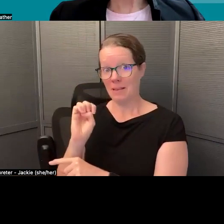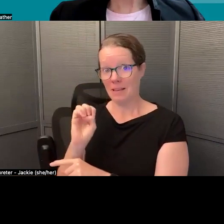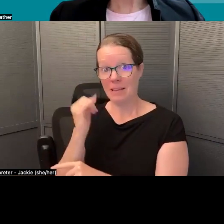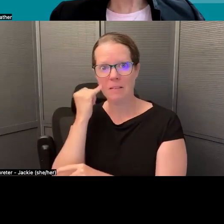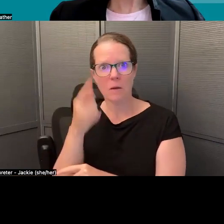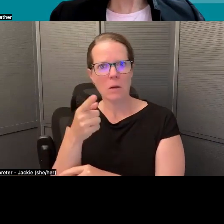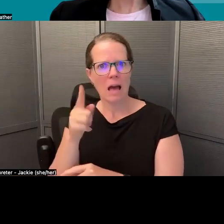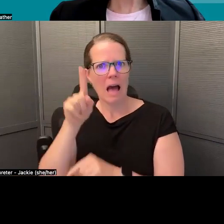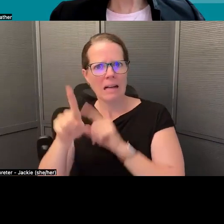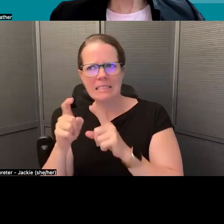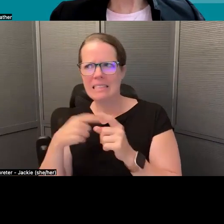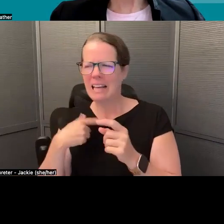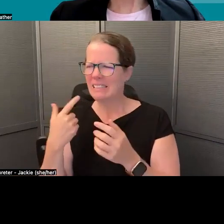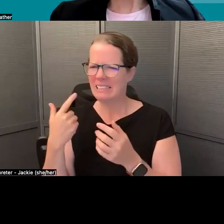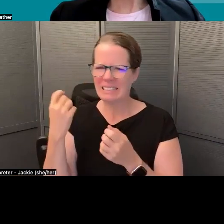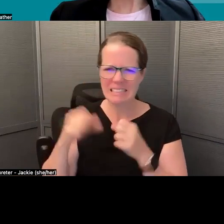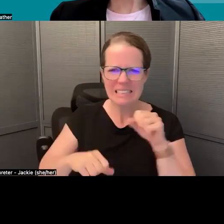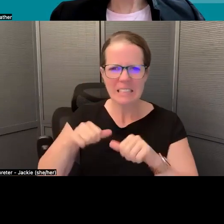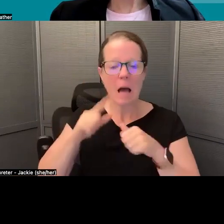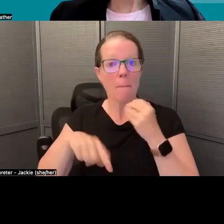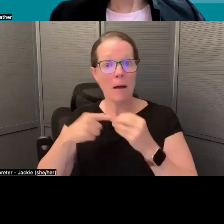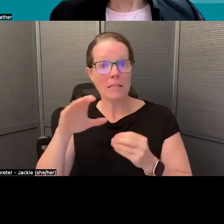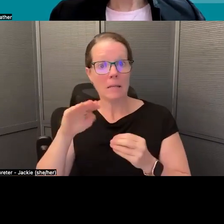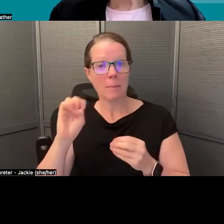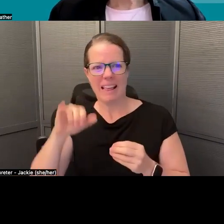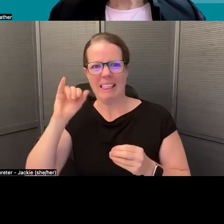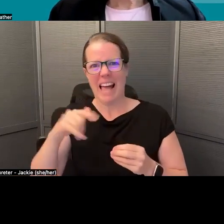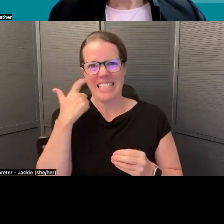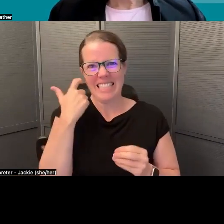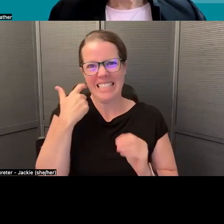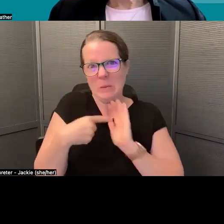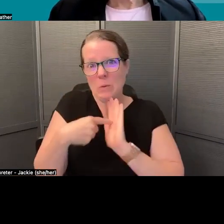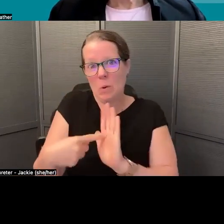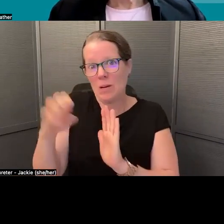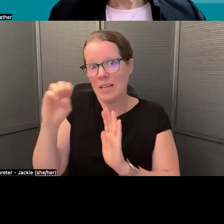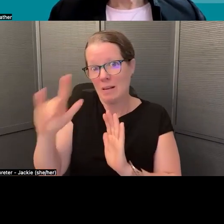CMEs. Next slide, please.